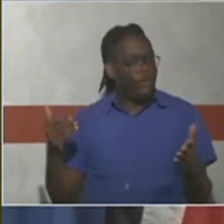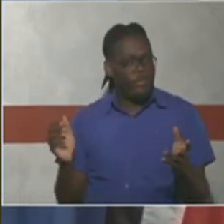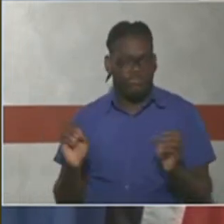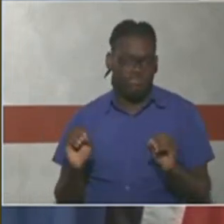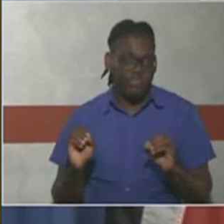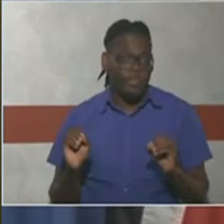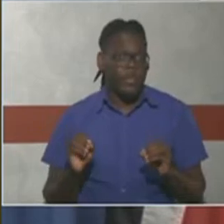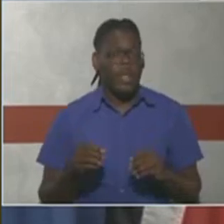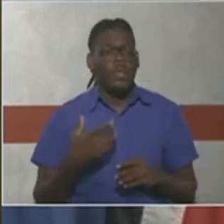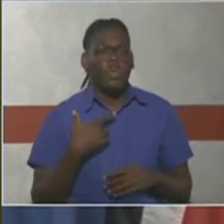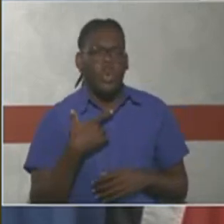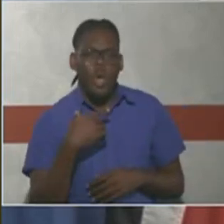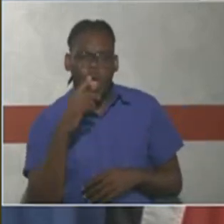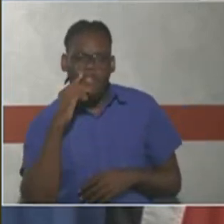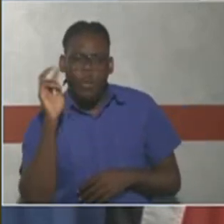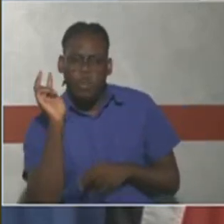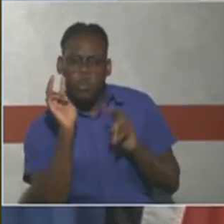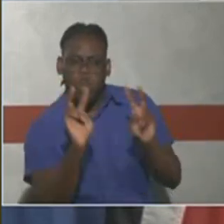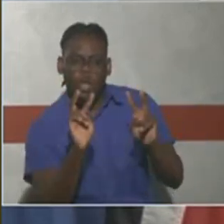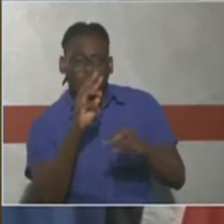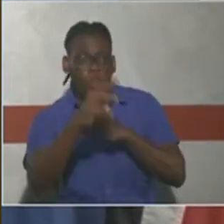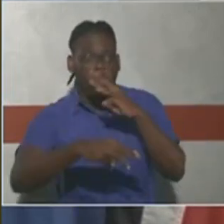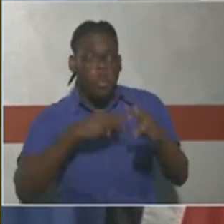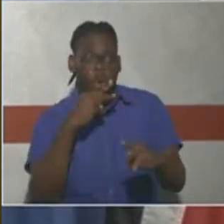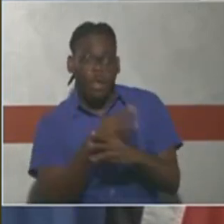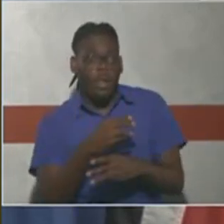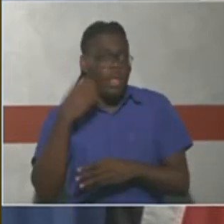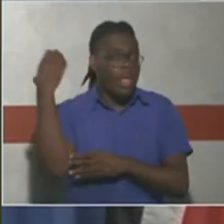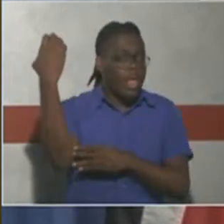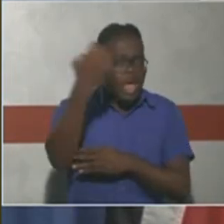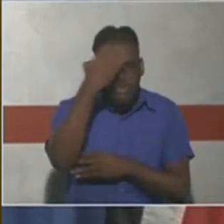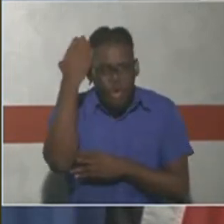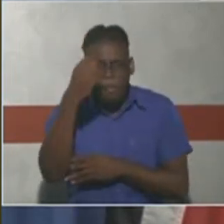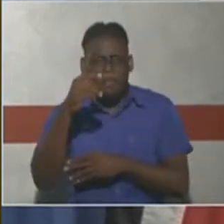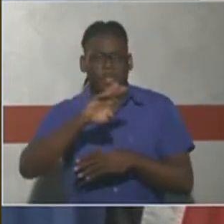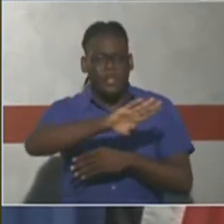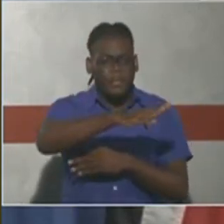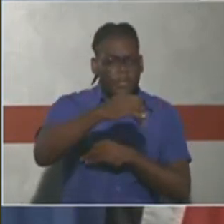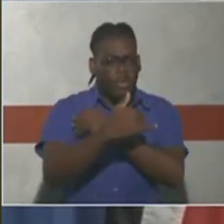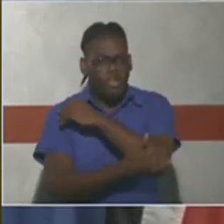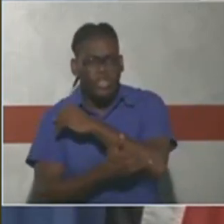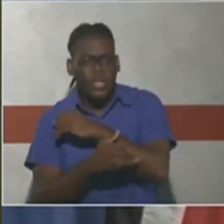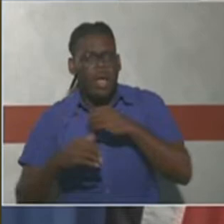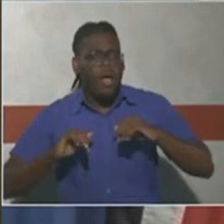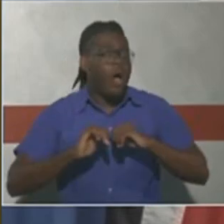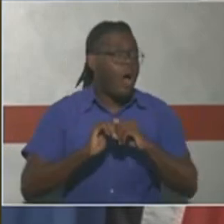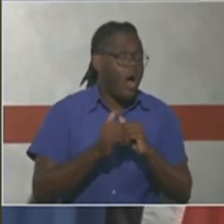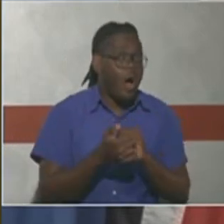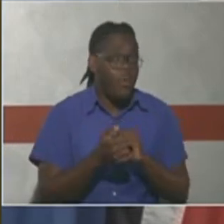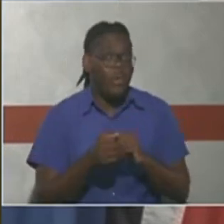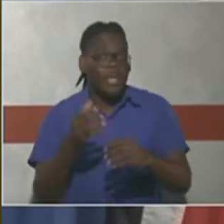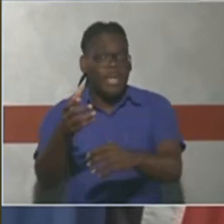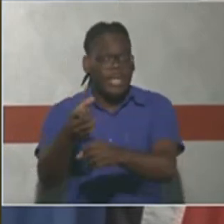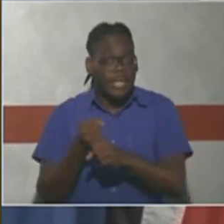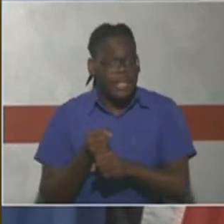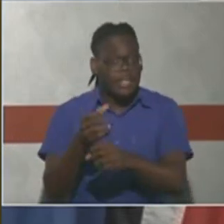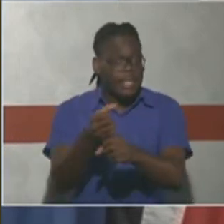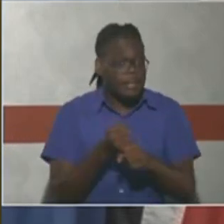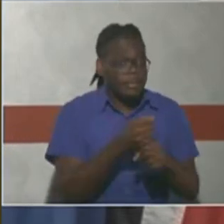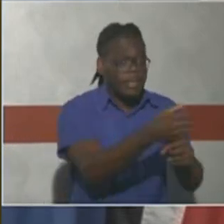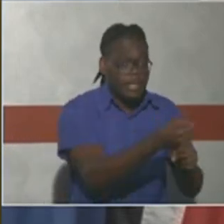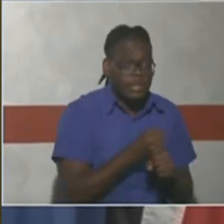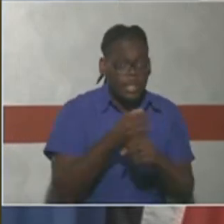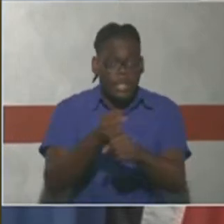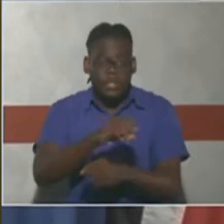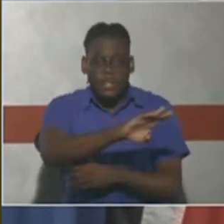countries with the raw material supply economies that require that raw material. The best example of that in the world is